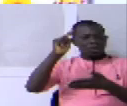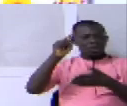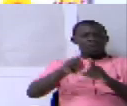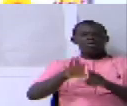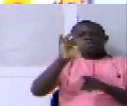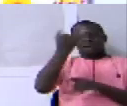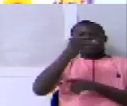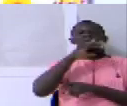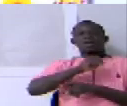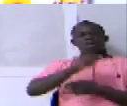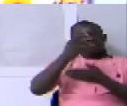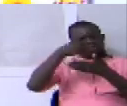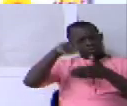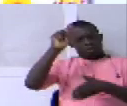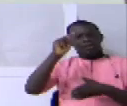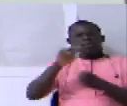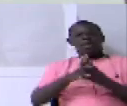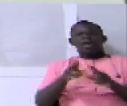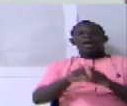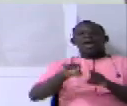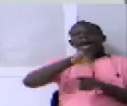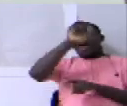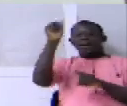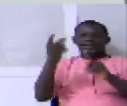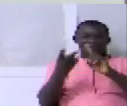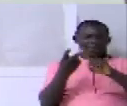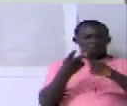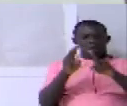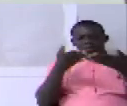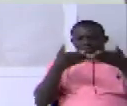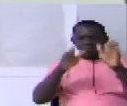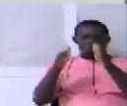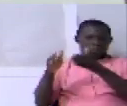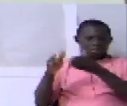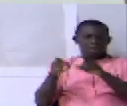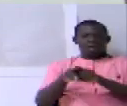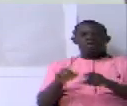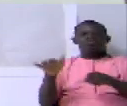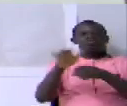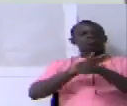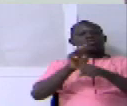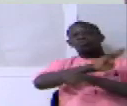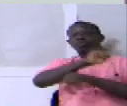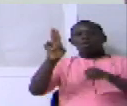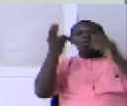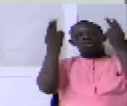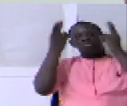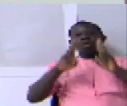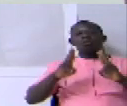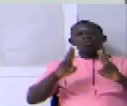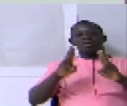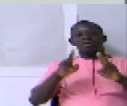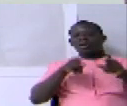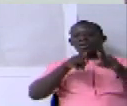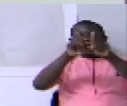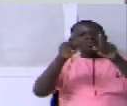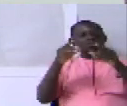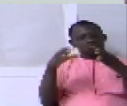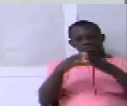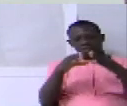that's correct. ha muto nyalde And this second system is completely unlawful. ni sila fulanja